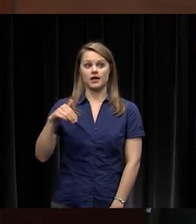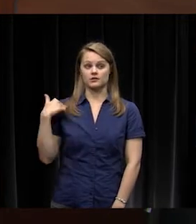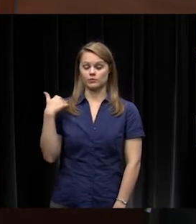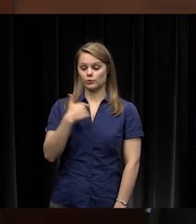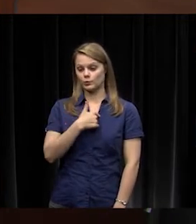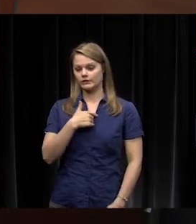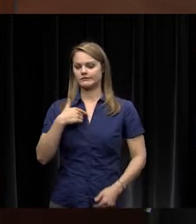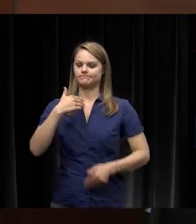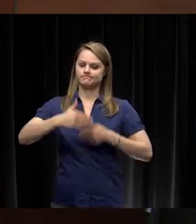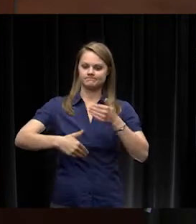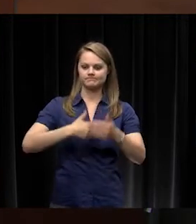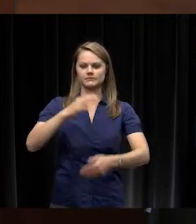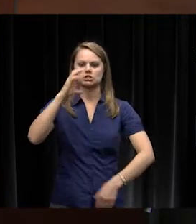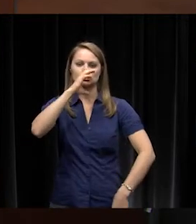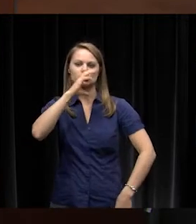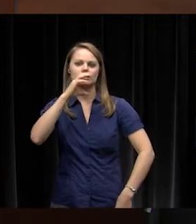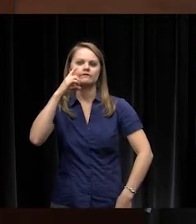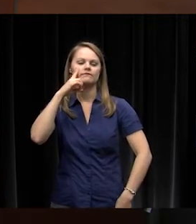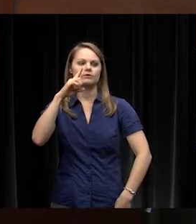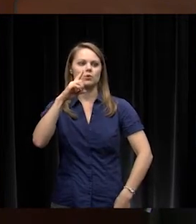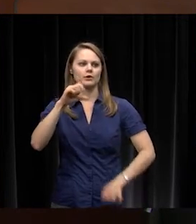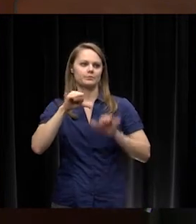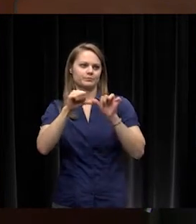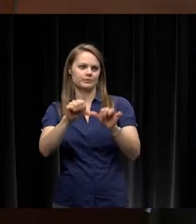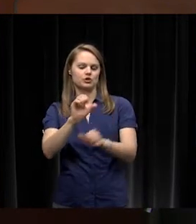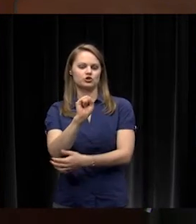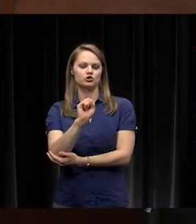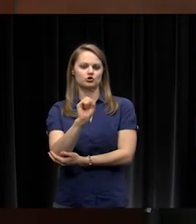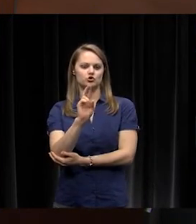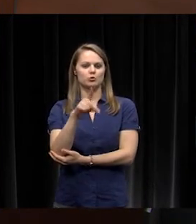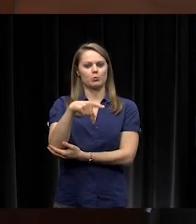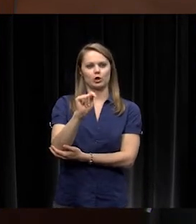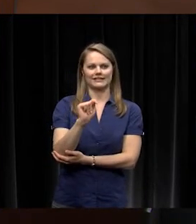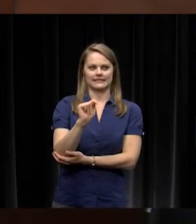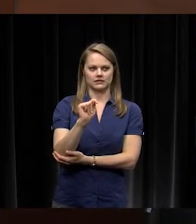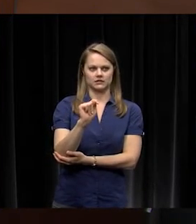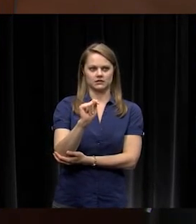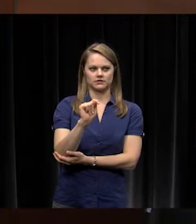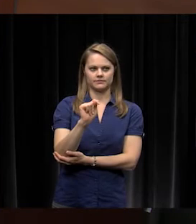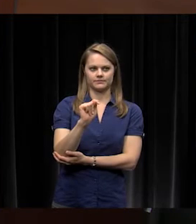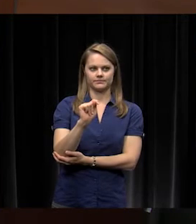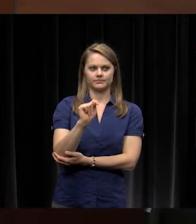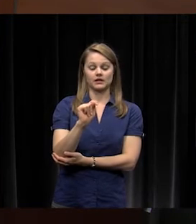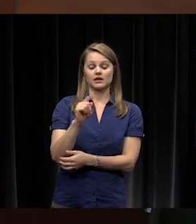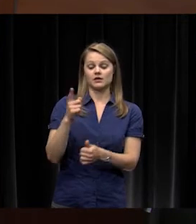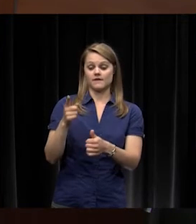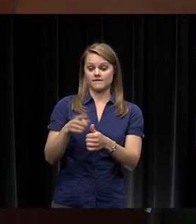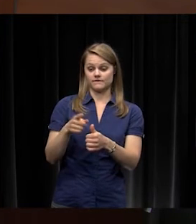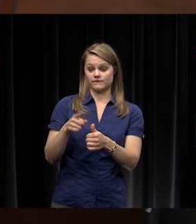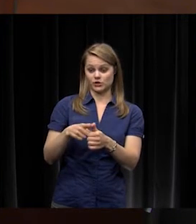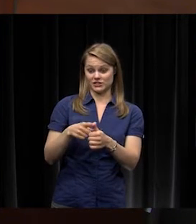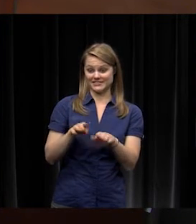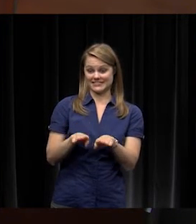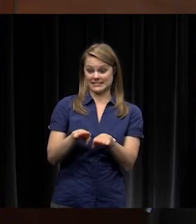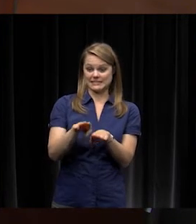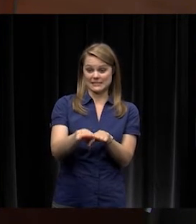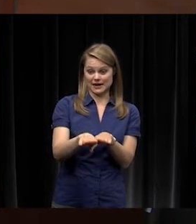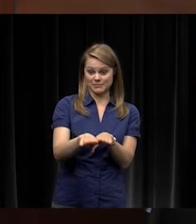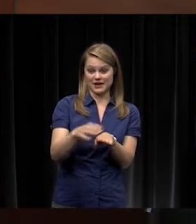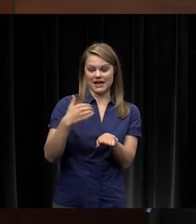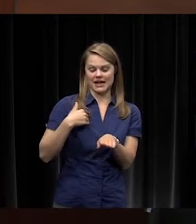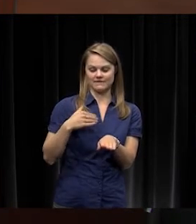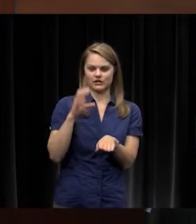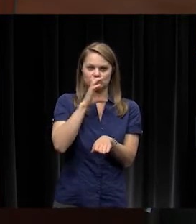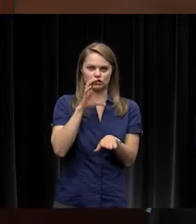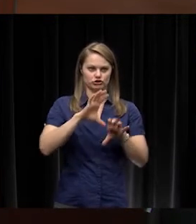of looking for a permanent superintendent. Part of that and the first step of that is to have a search firm that's going to